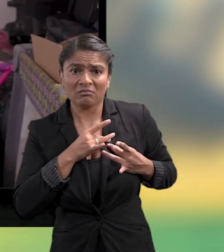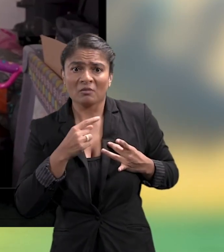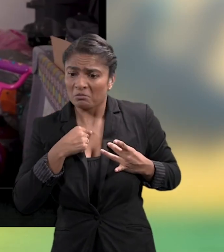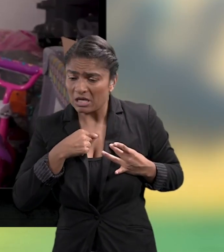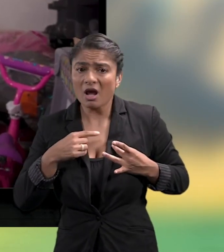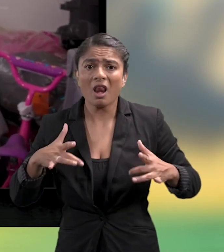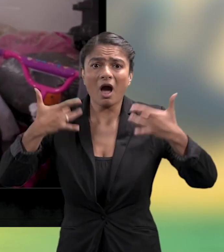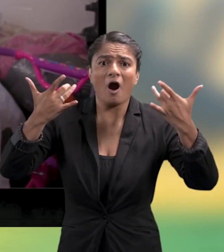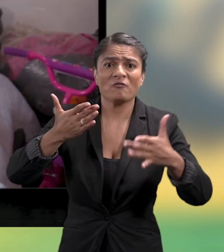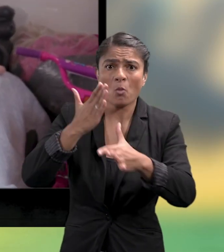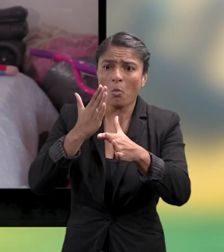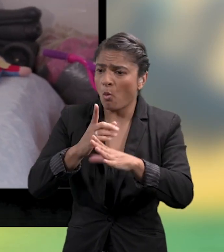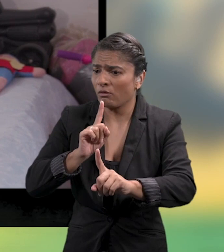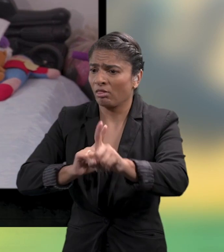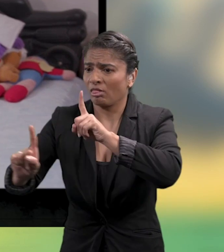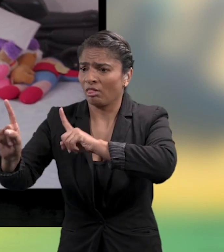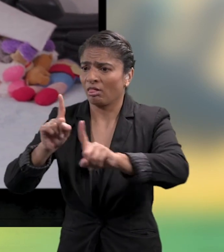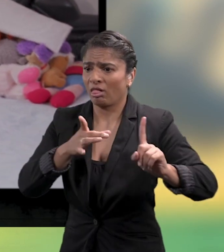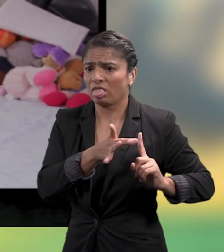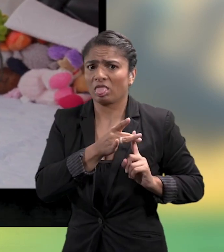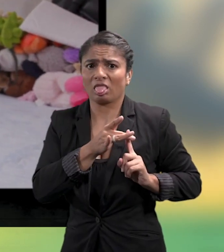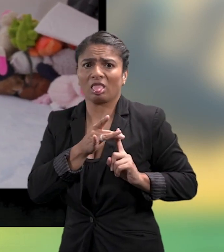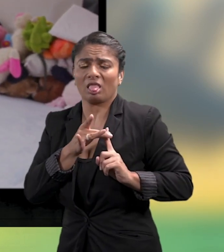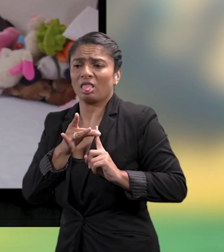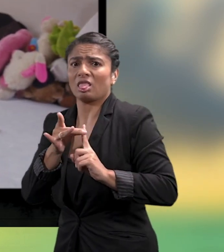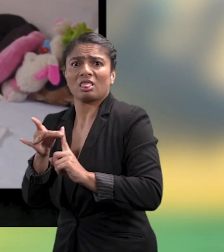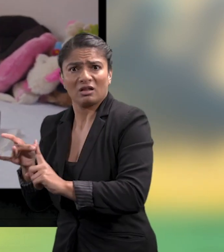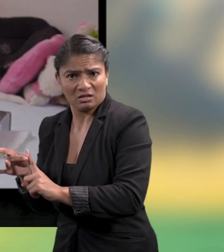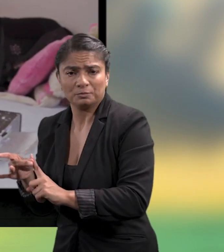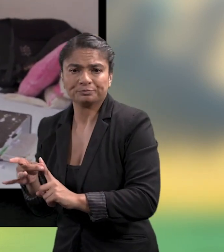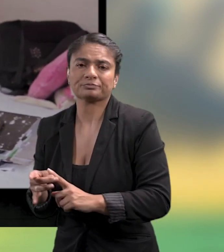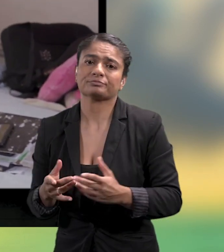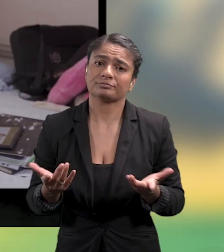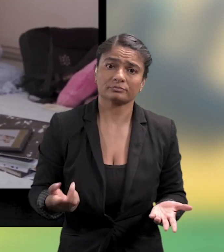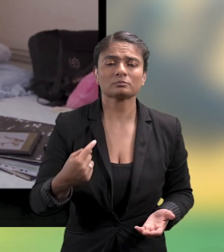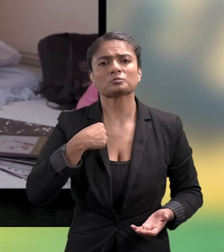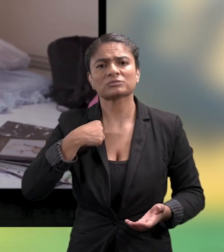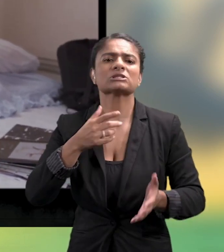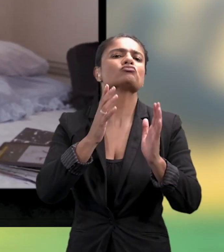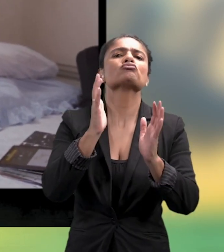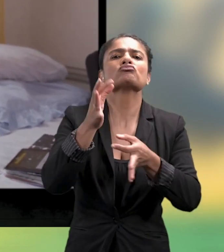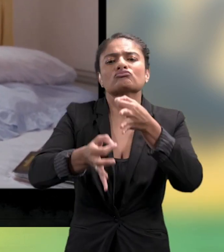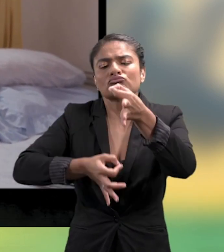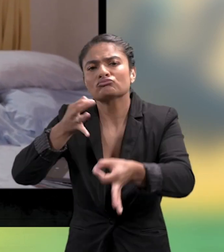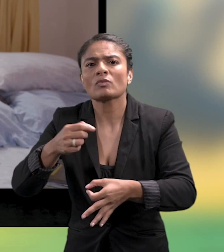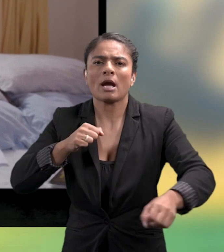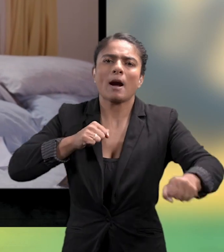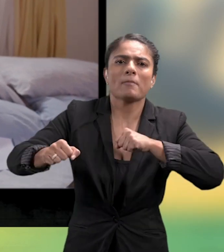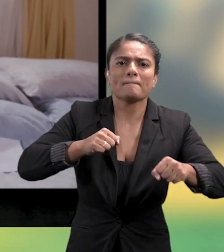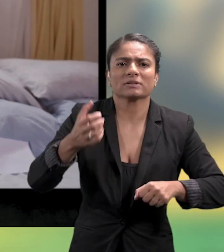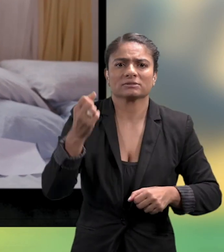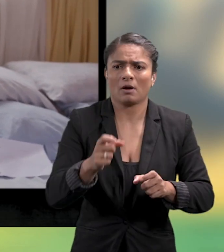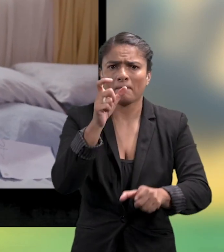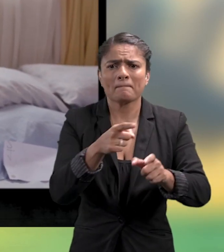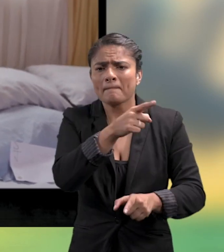will follow me wherever I go. And haki bua ka yona, it's like everyone watla kanako eo gore